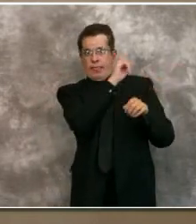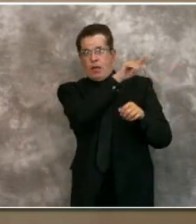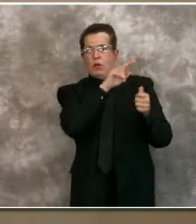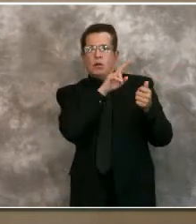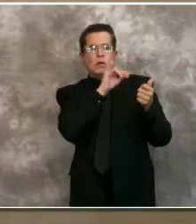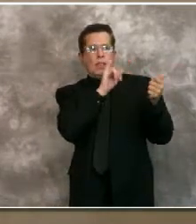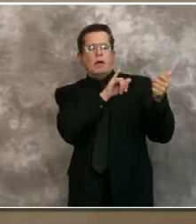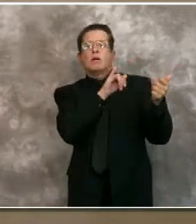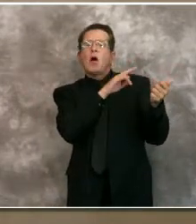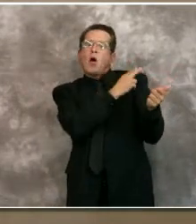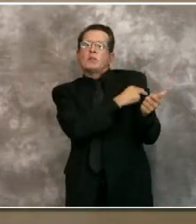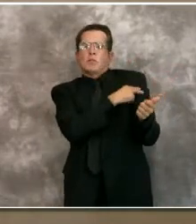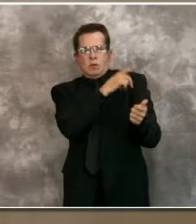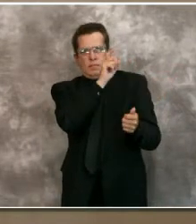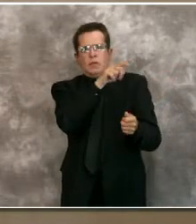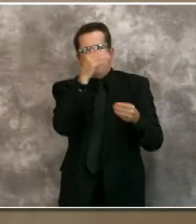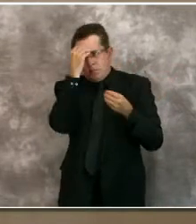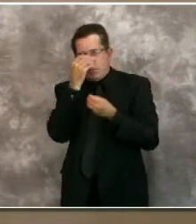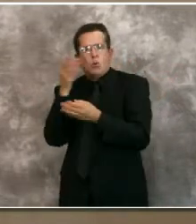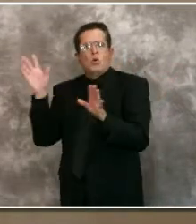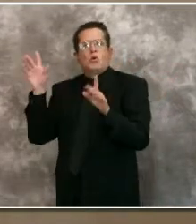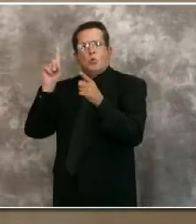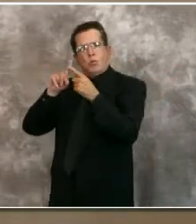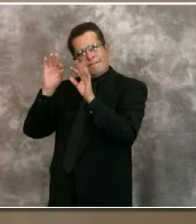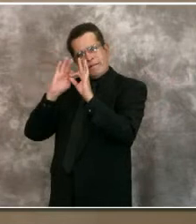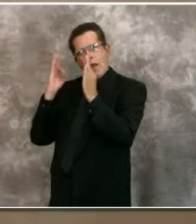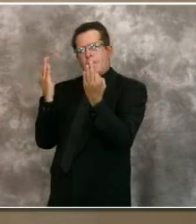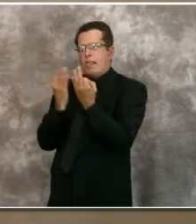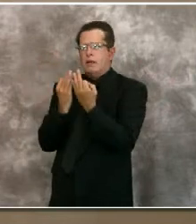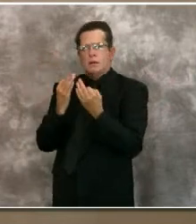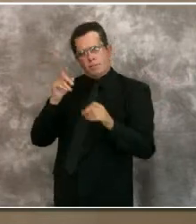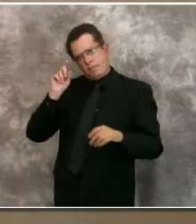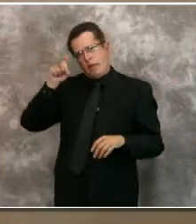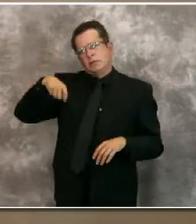the family members. So there is no one that should